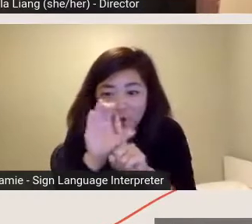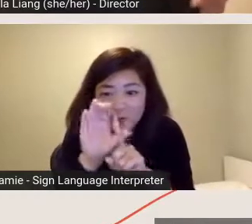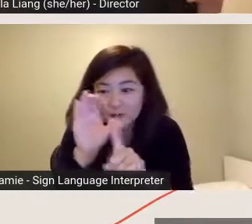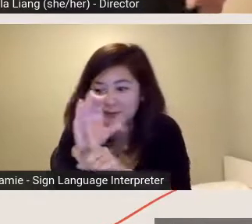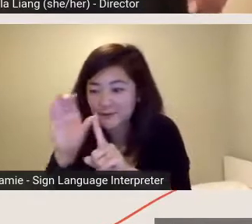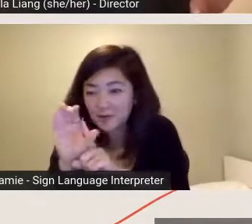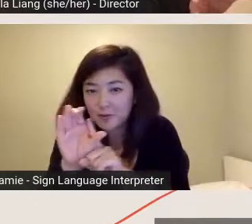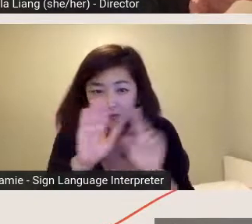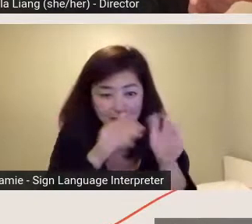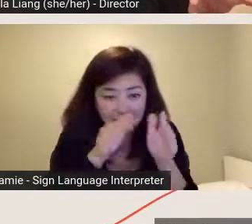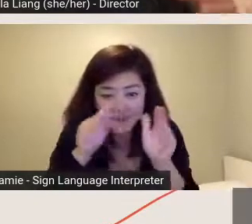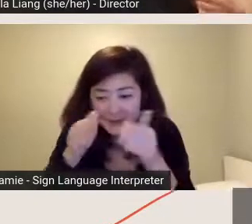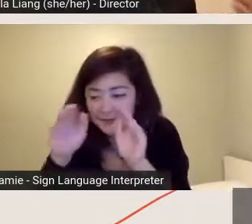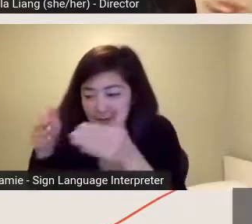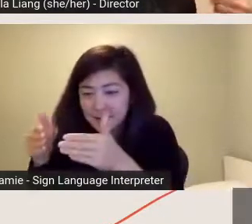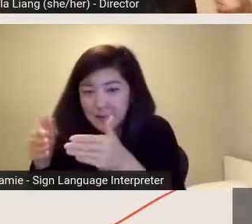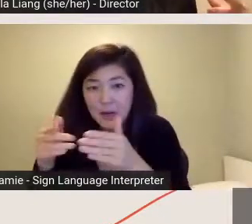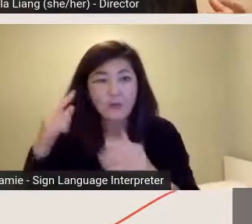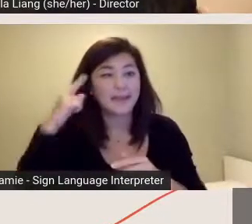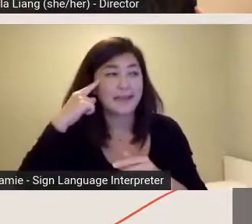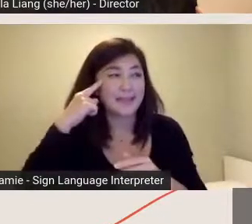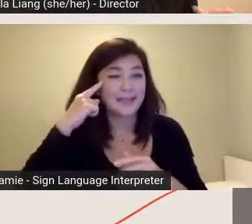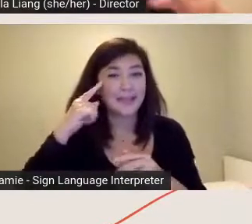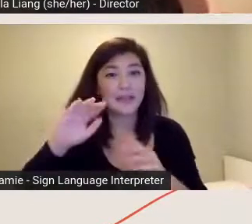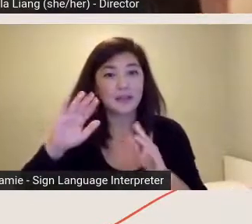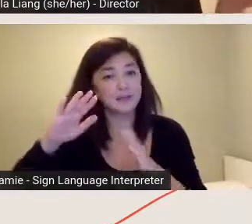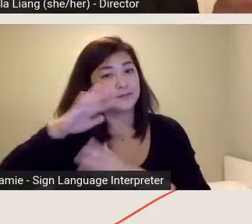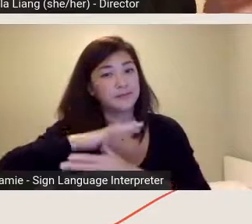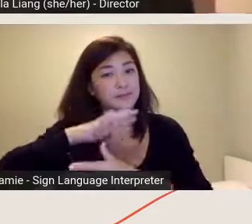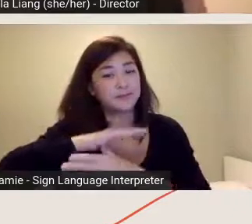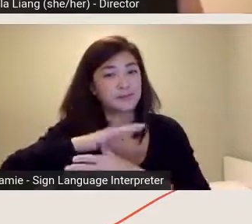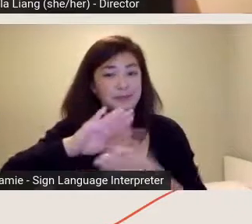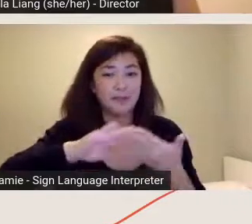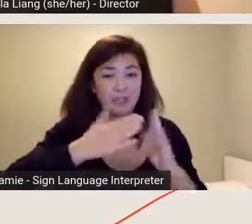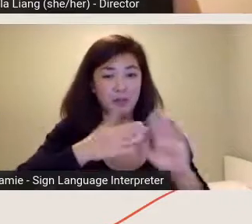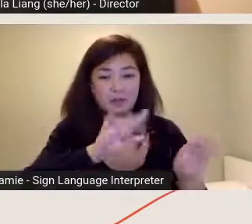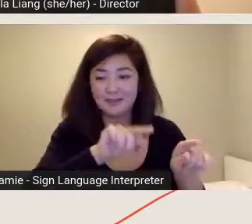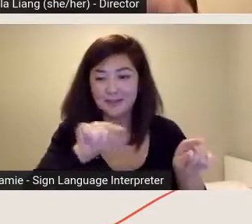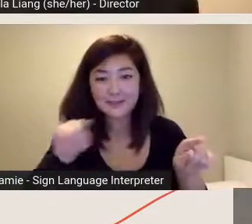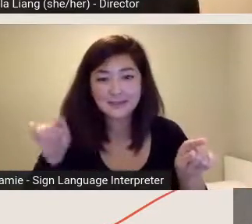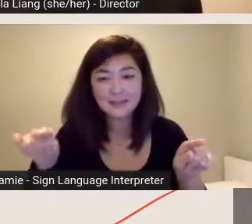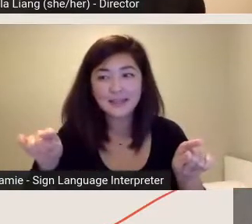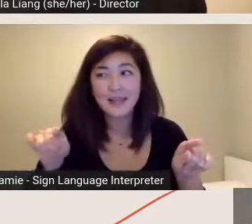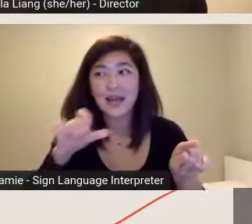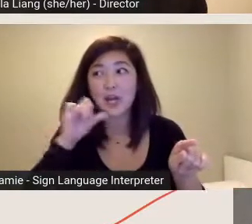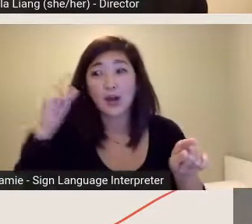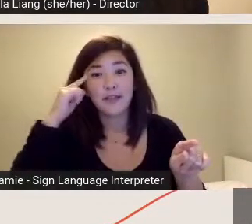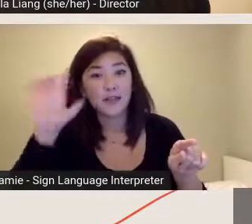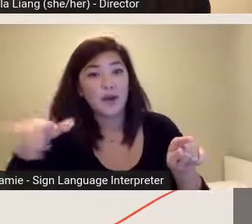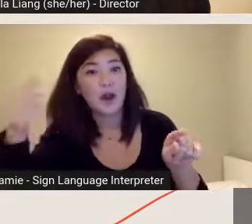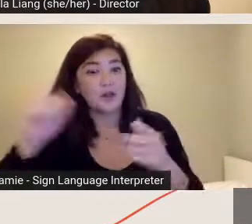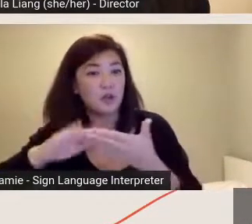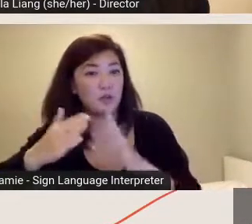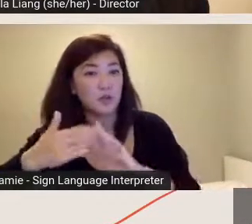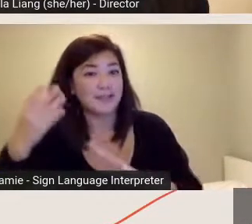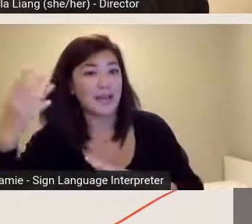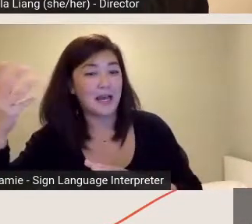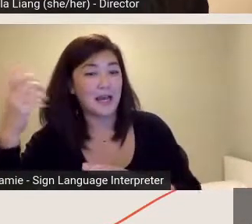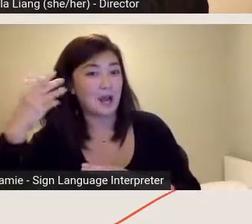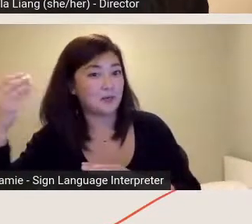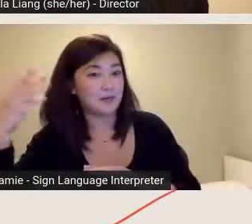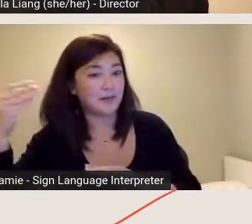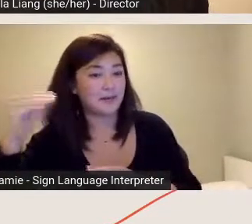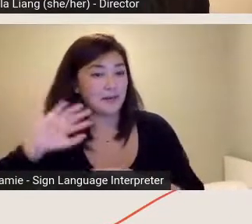that we're thinking about our communities and understanding our communities in a different way than we are understanding the communities outside. And so that was something that we thought was